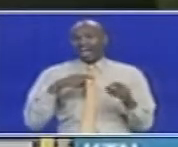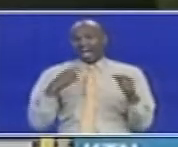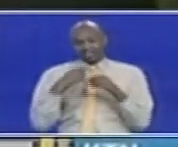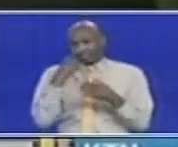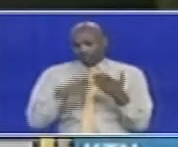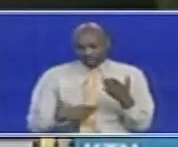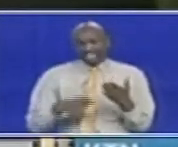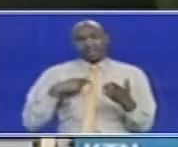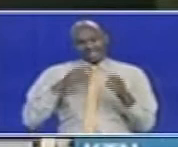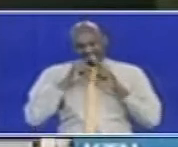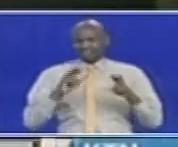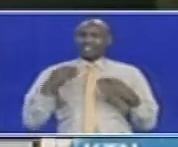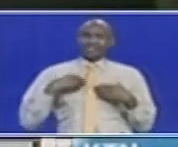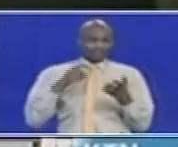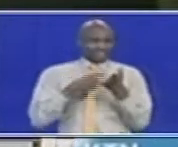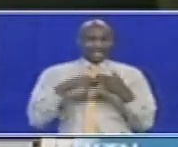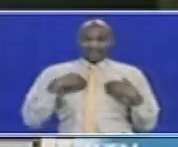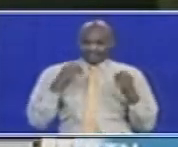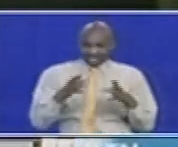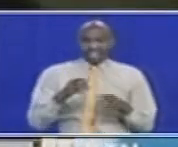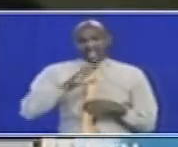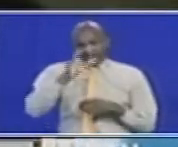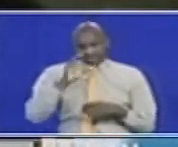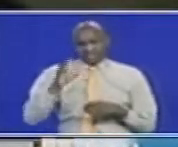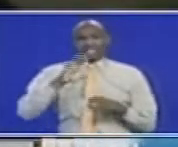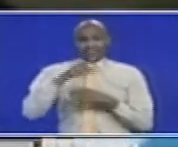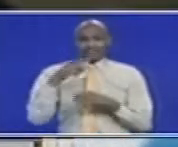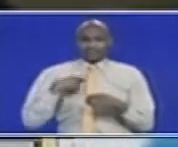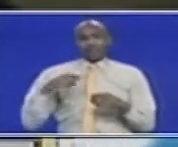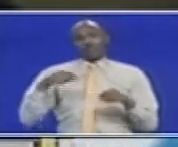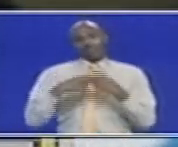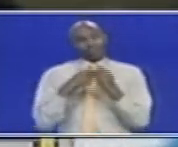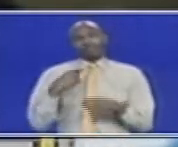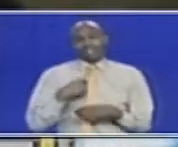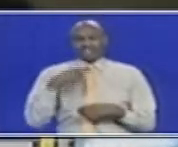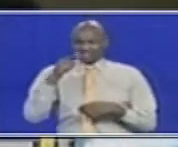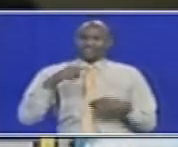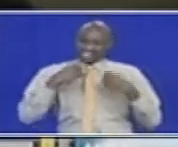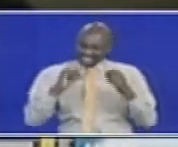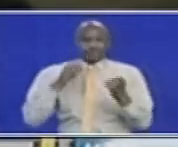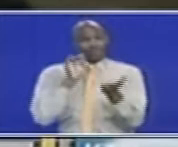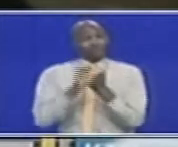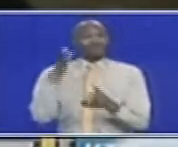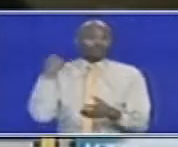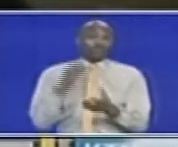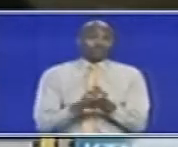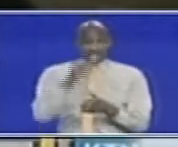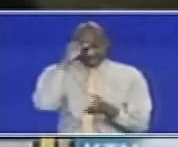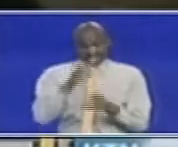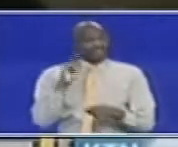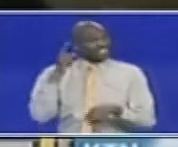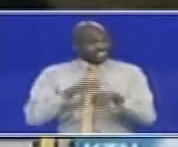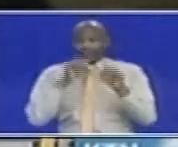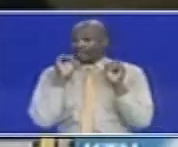innocence and accused the County Assembly members of witch hunt. The County Assembly has attempted to impeach the governor before. This is not the first